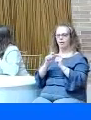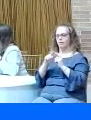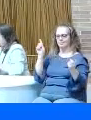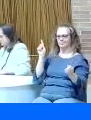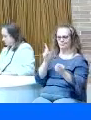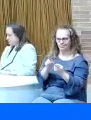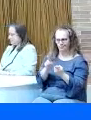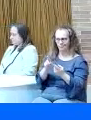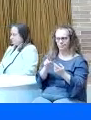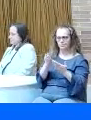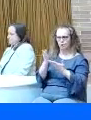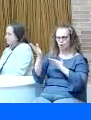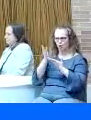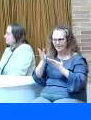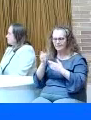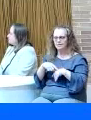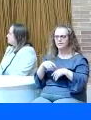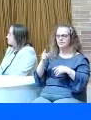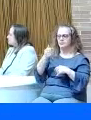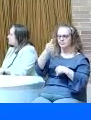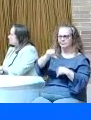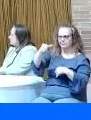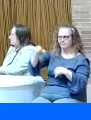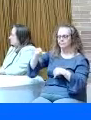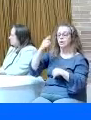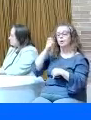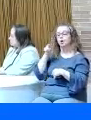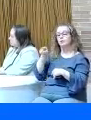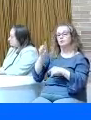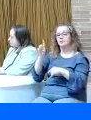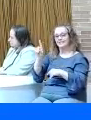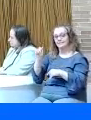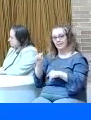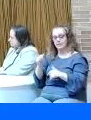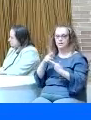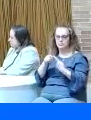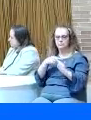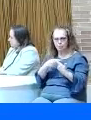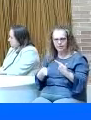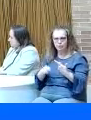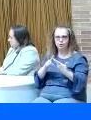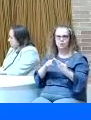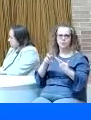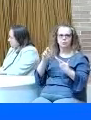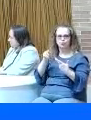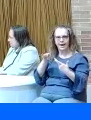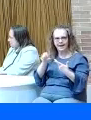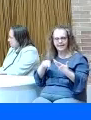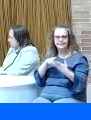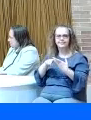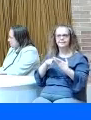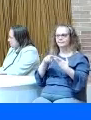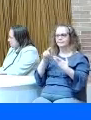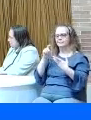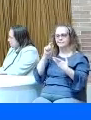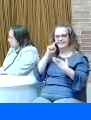provide services because somebody has a disability or because of their race or their religion their sexual orientation all the protected classes we